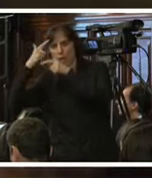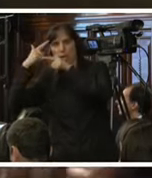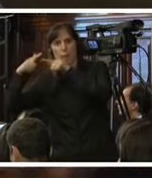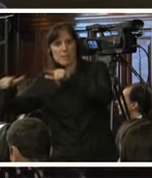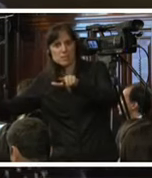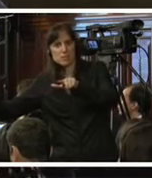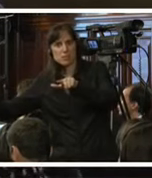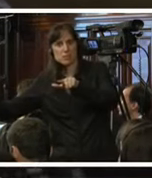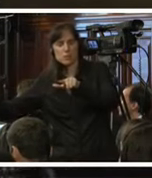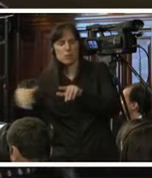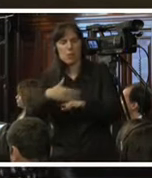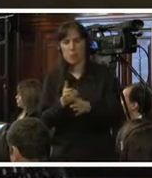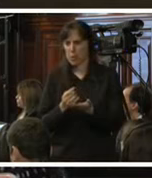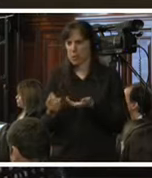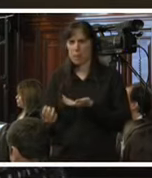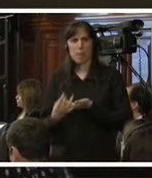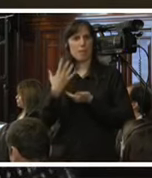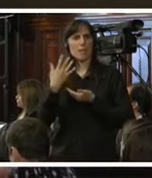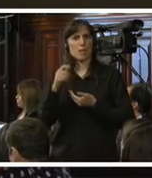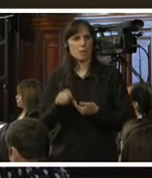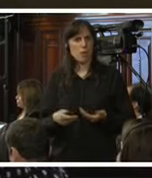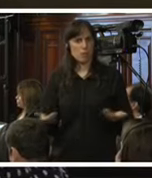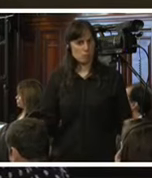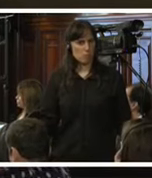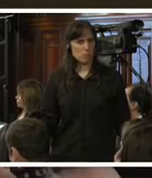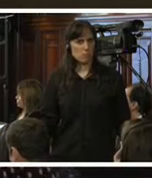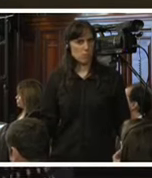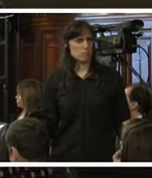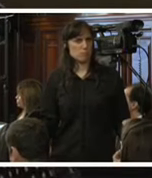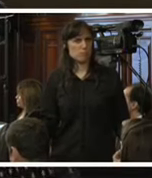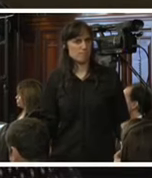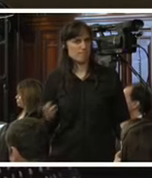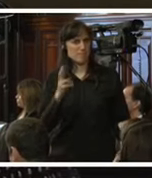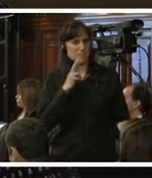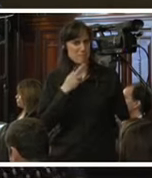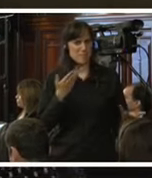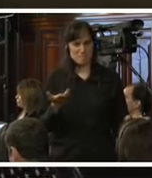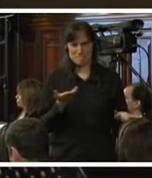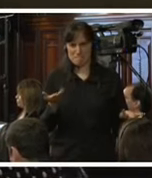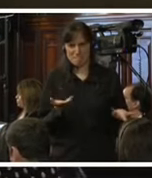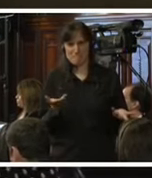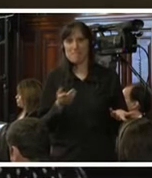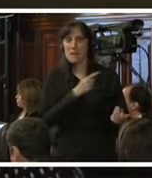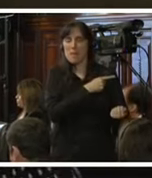I think the question answers itself. Is that judiciary independent? It's not.